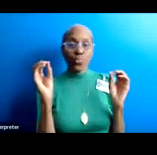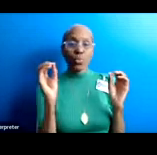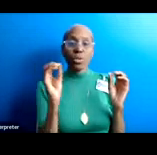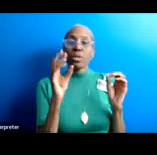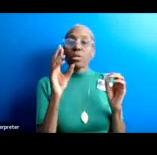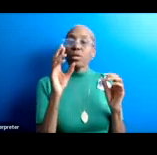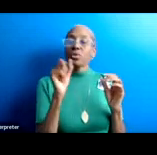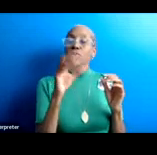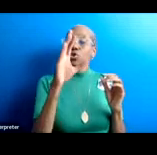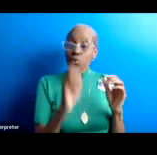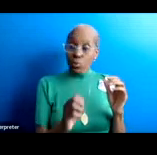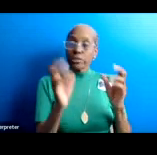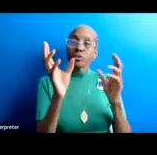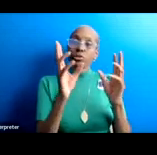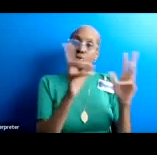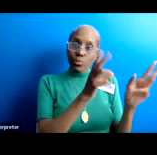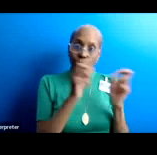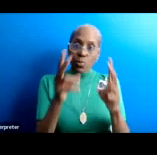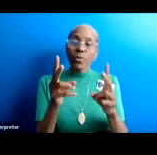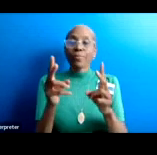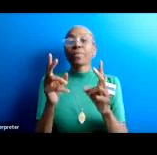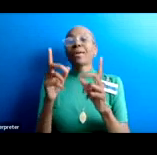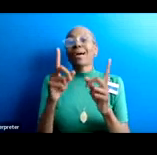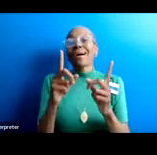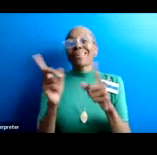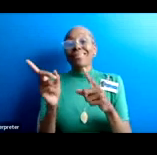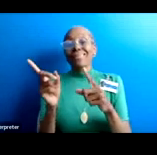sources to cite on that front. But italics